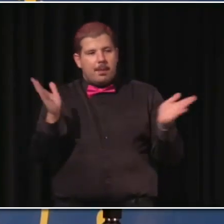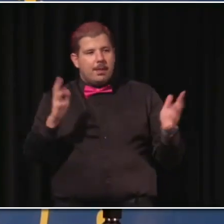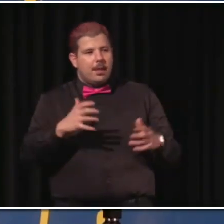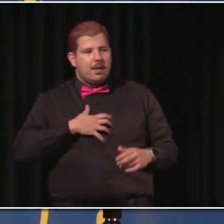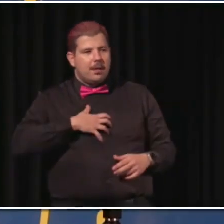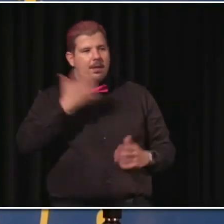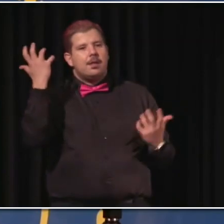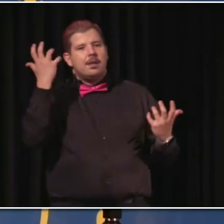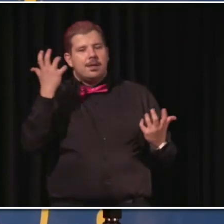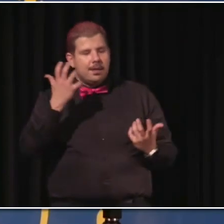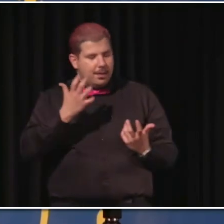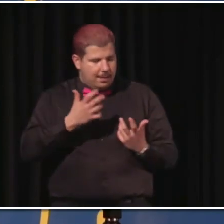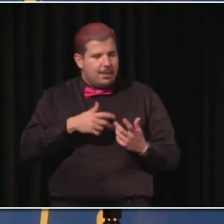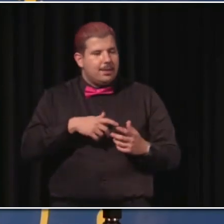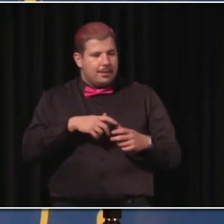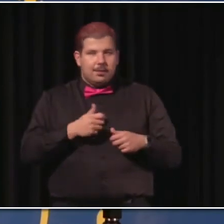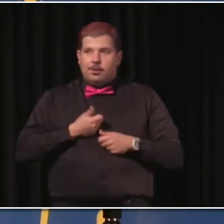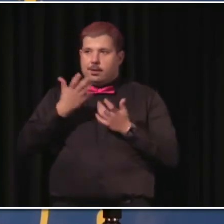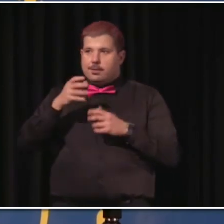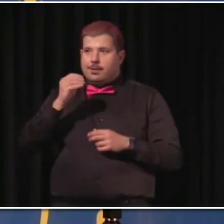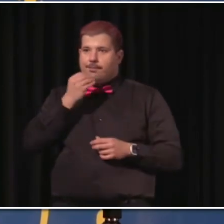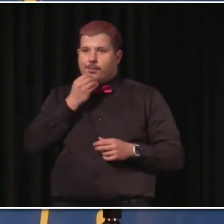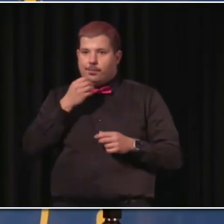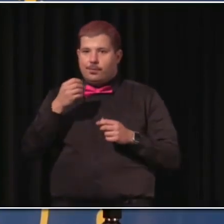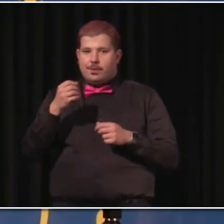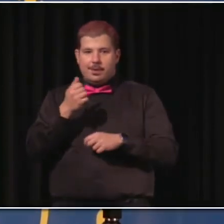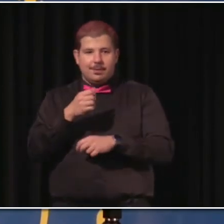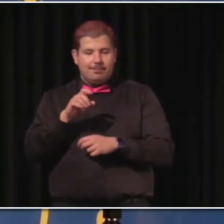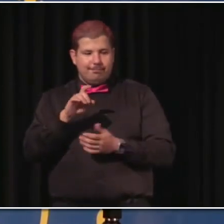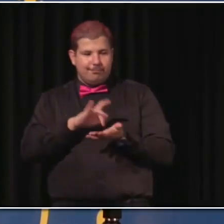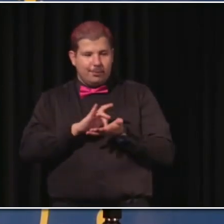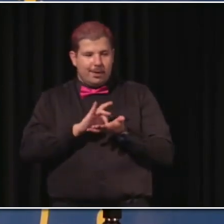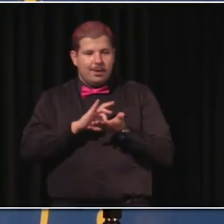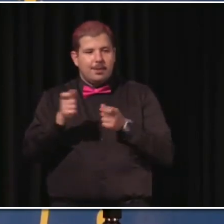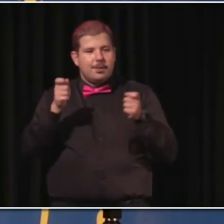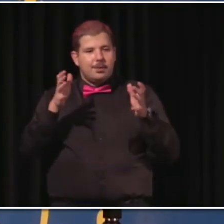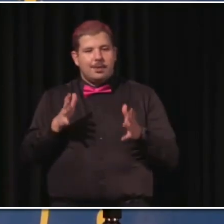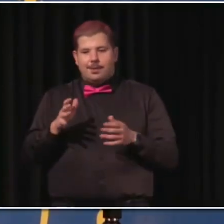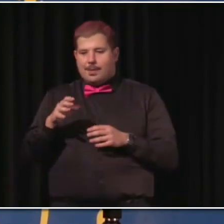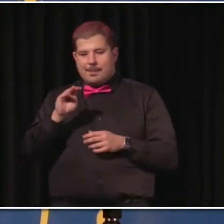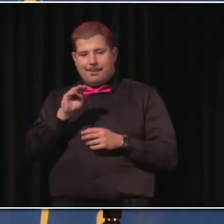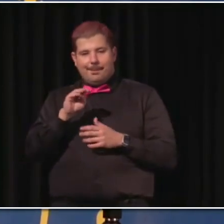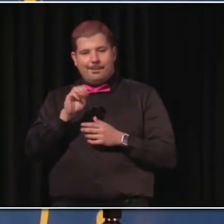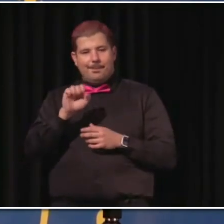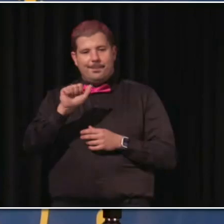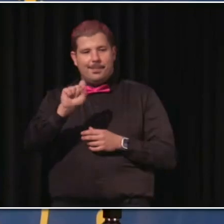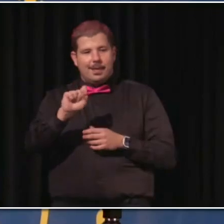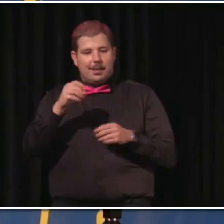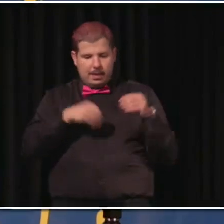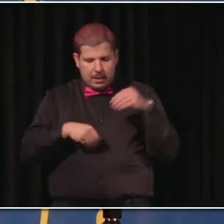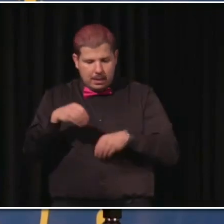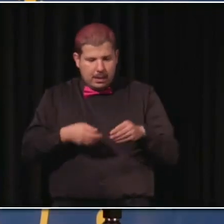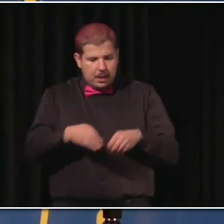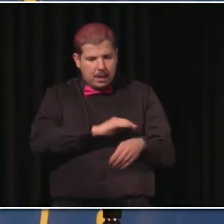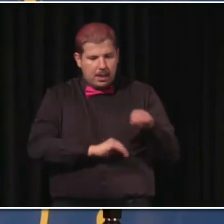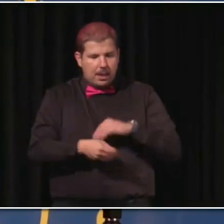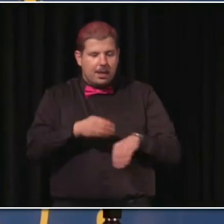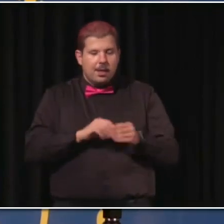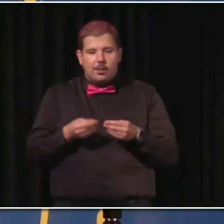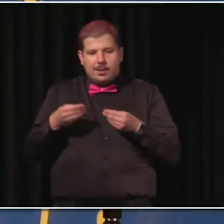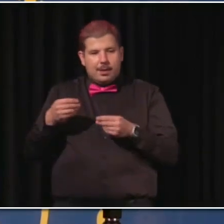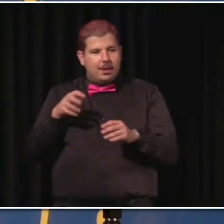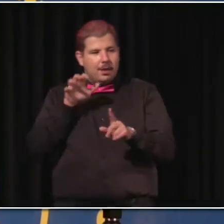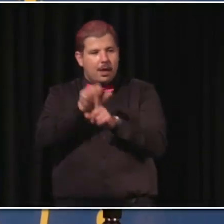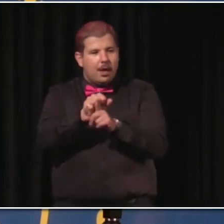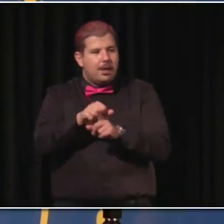Food and Drug Administration after meatpacking companies were caught selling rancid, diseased meat to families and